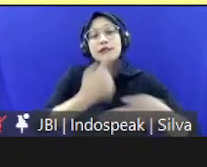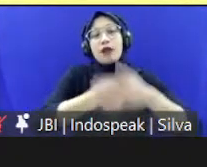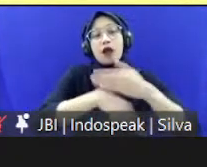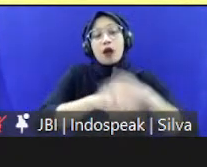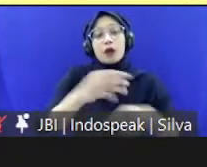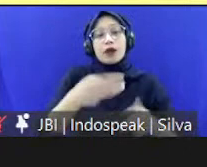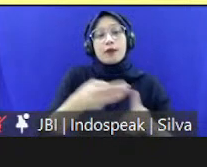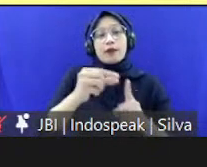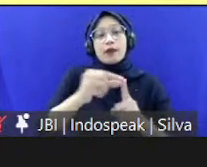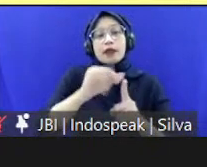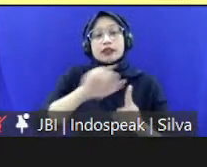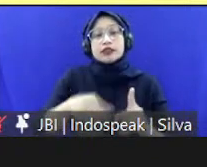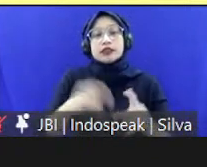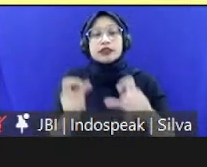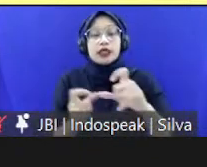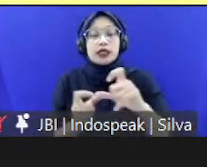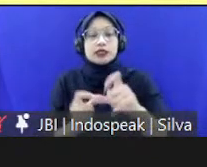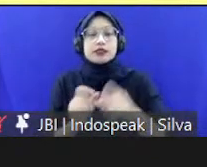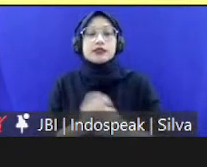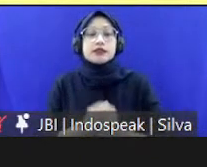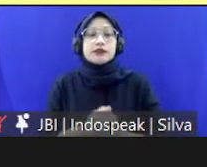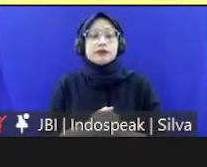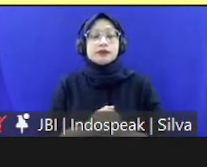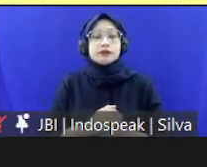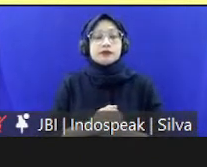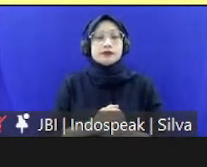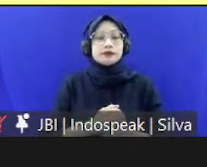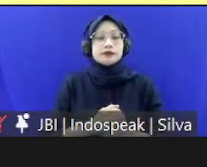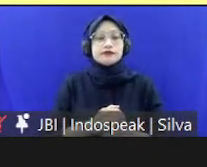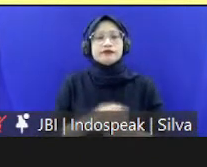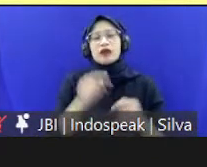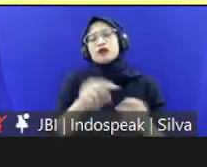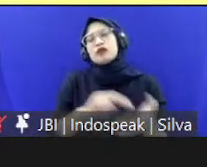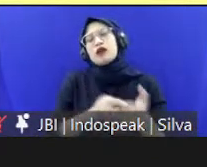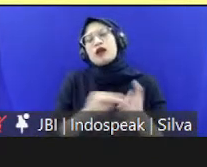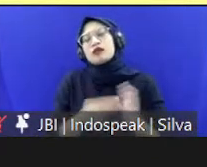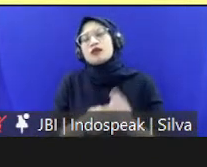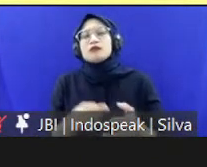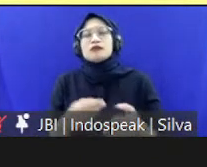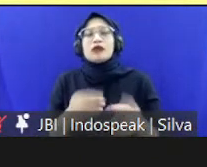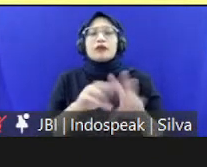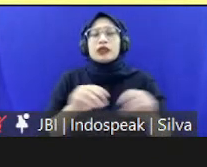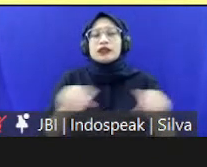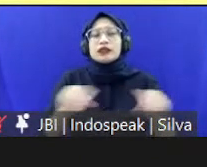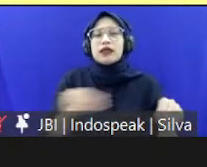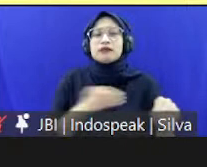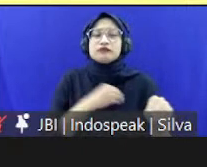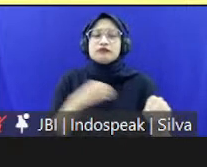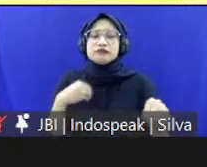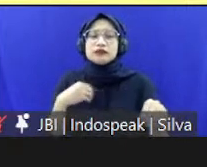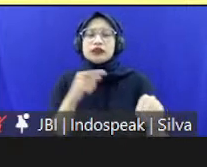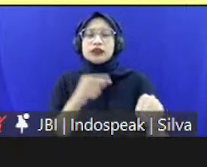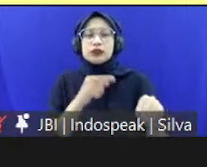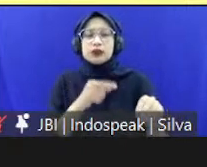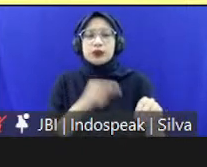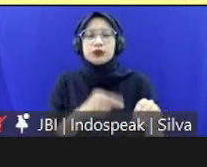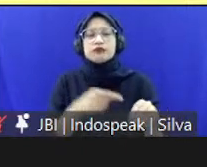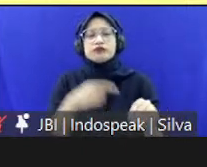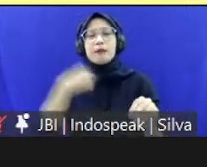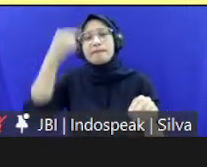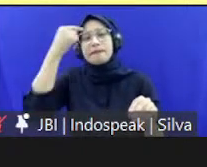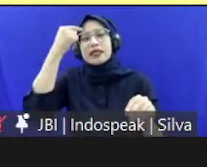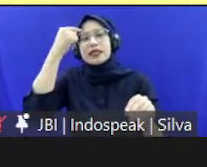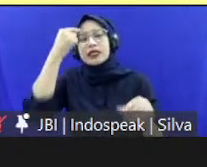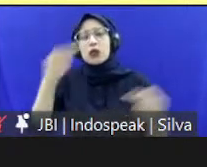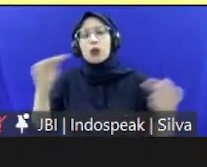be continued. So this is about the business interest and intention. The other thing is about the